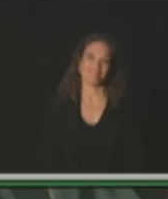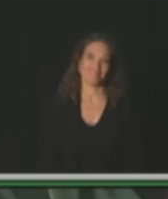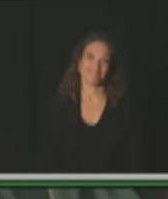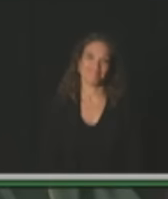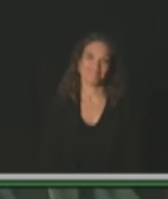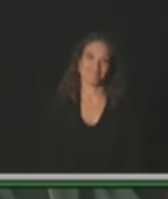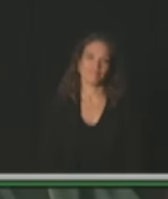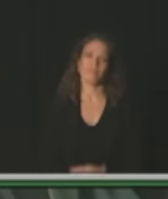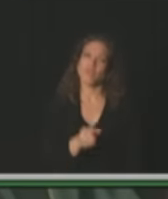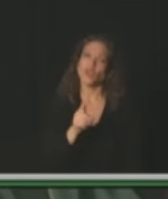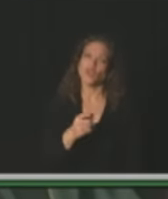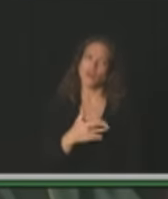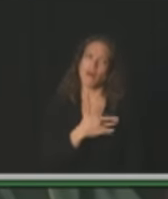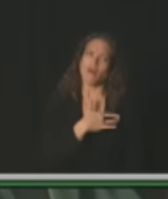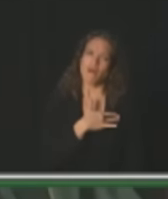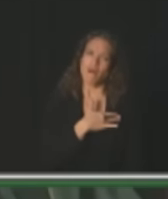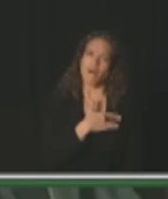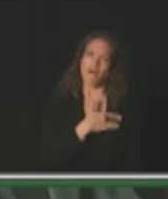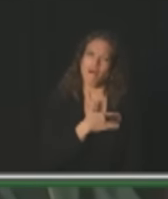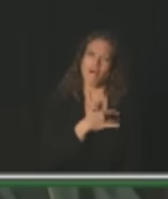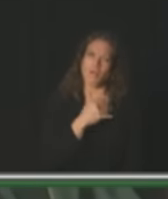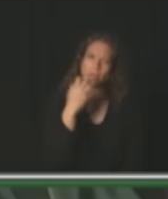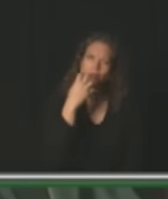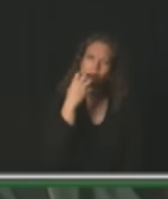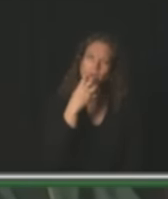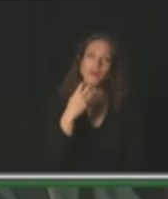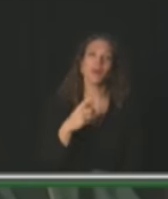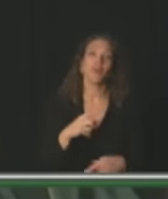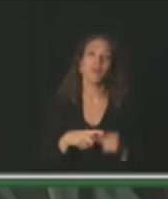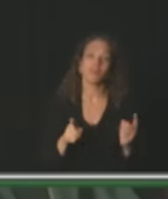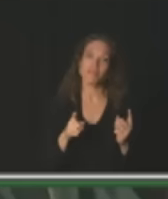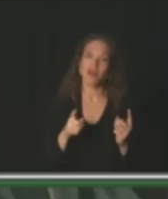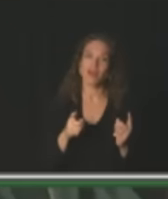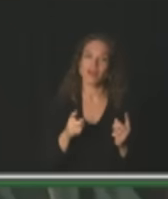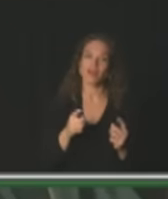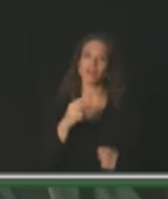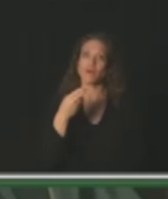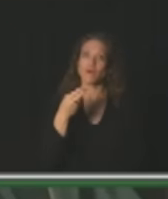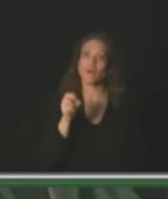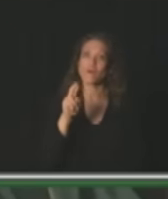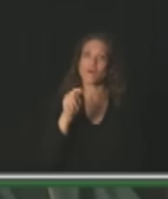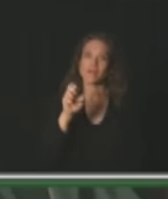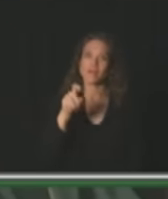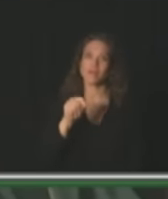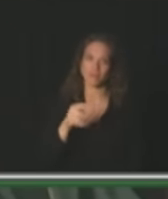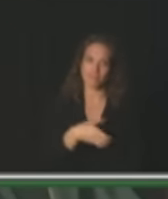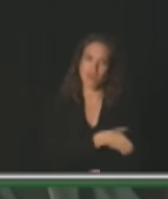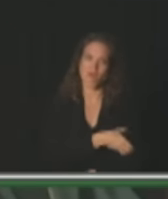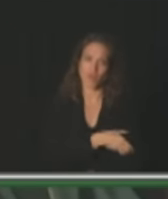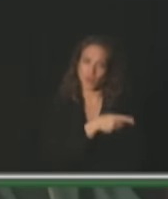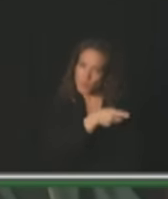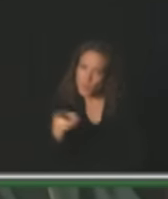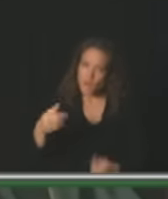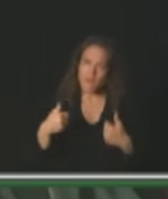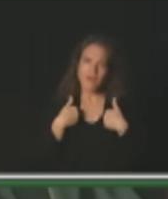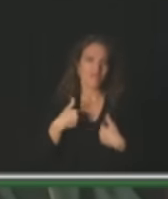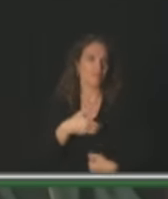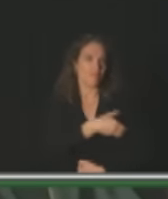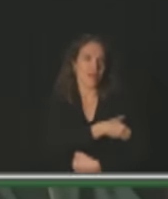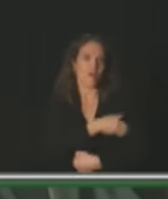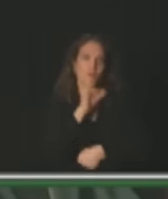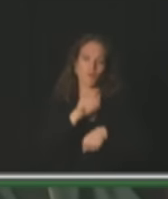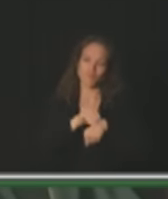And that should touch you. But it is the power of the Hornets, your power, that made that